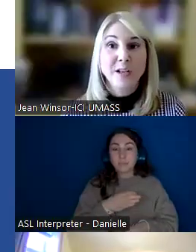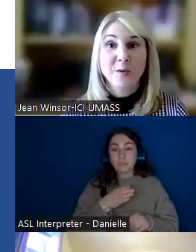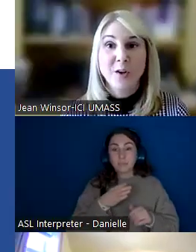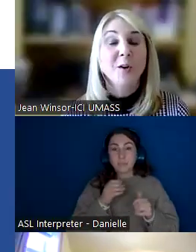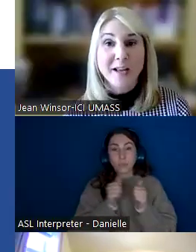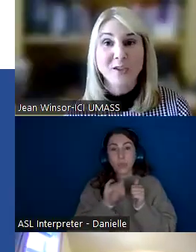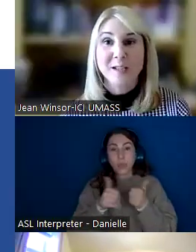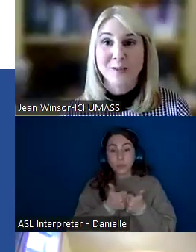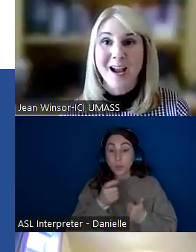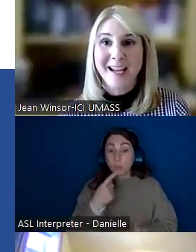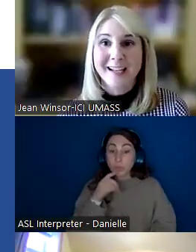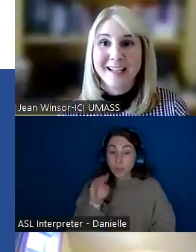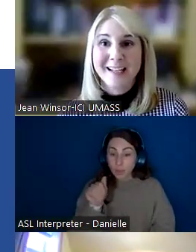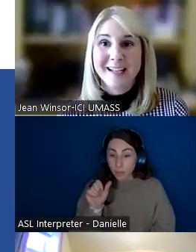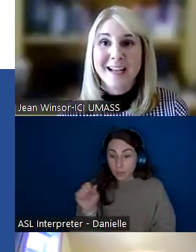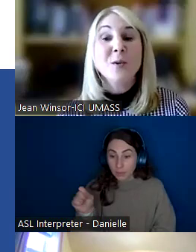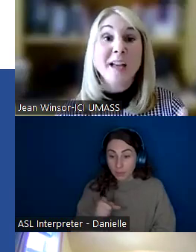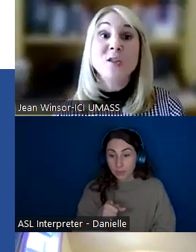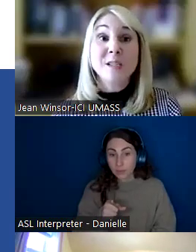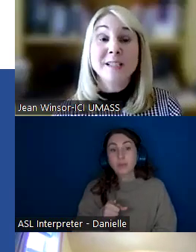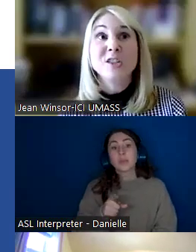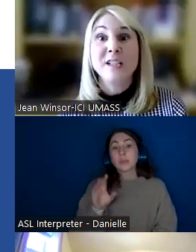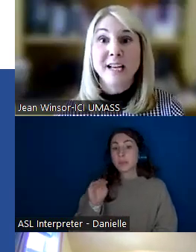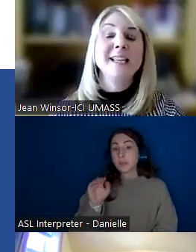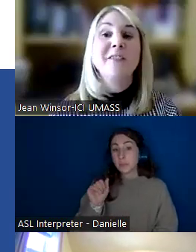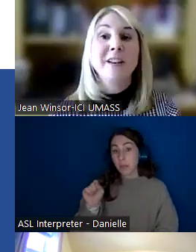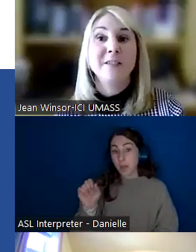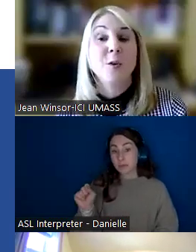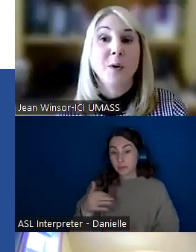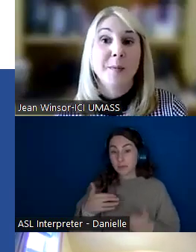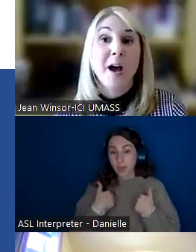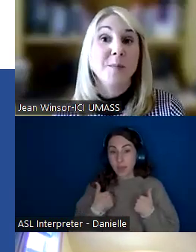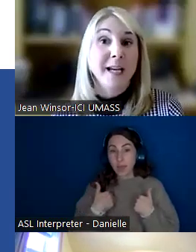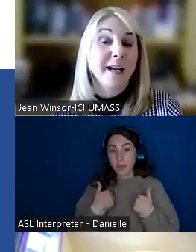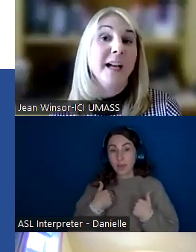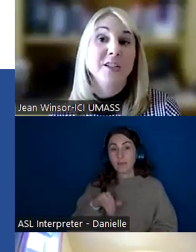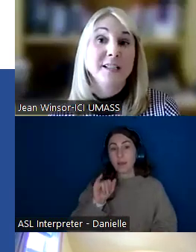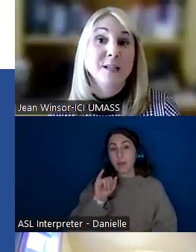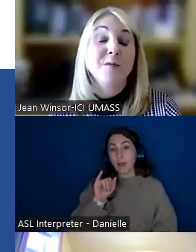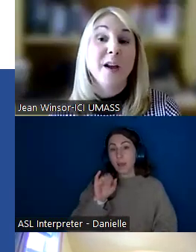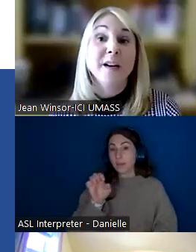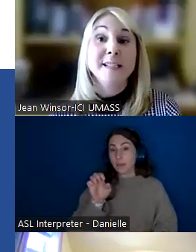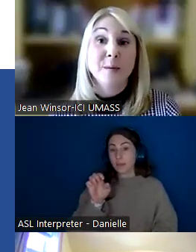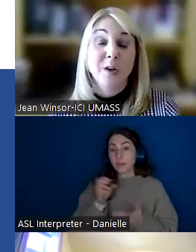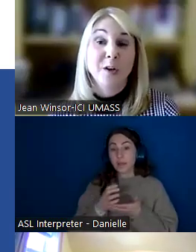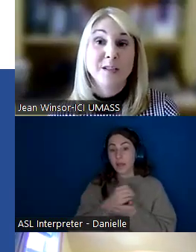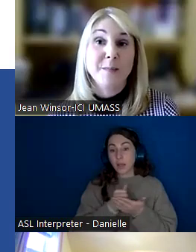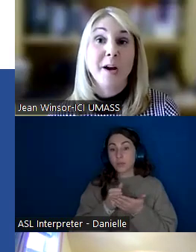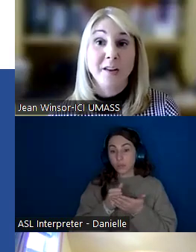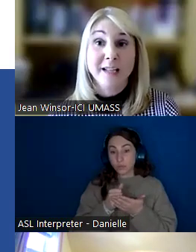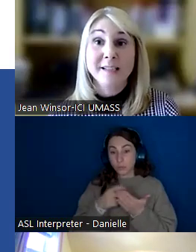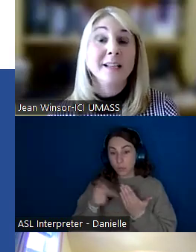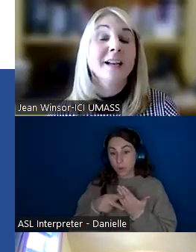and you said you're in Massachusetts, right? So Massachusetts actually does have an individual employment outcome data collection system very similar